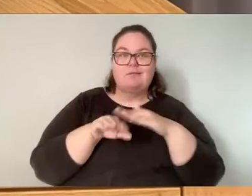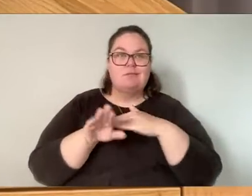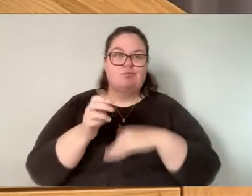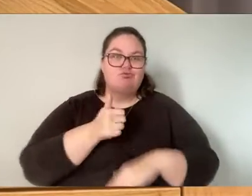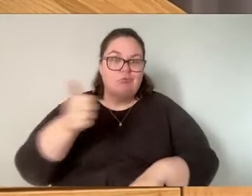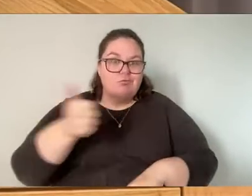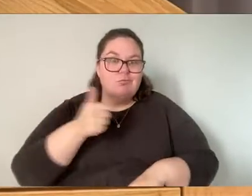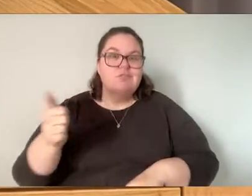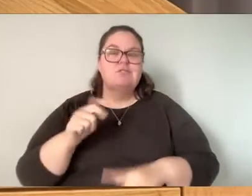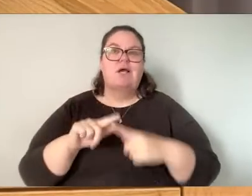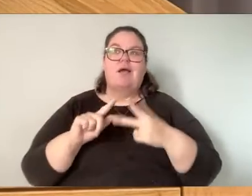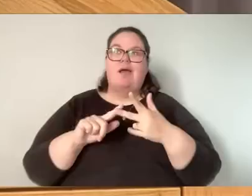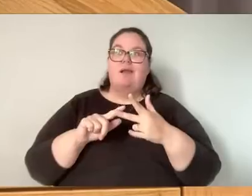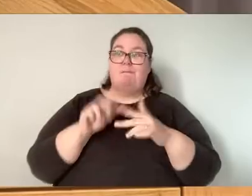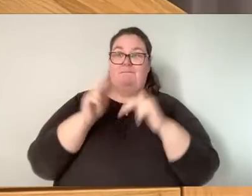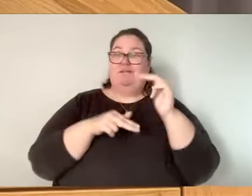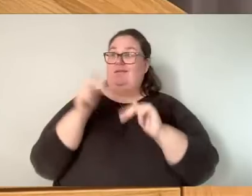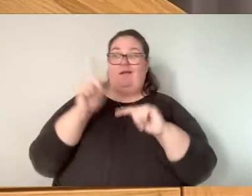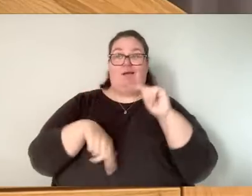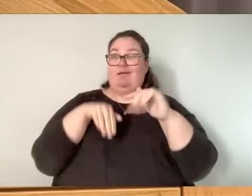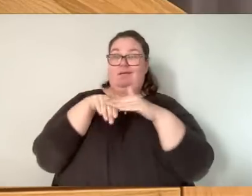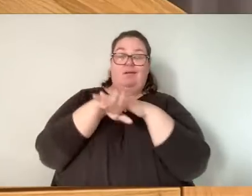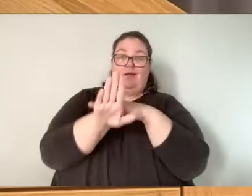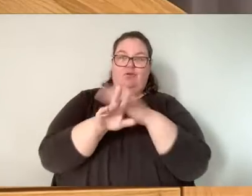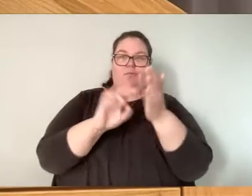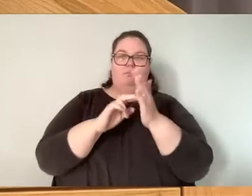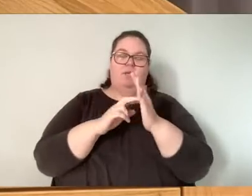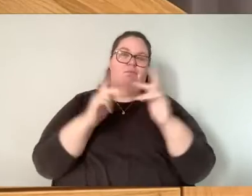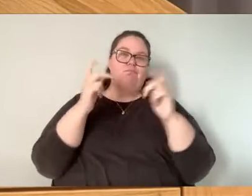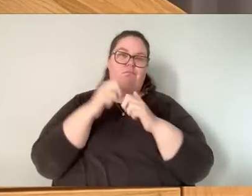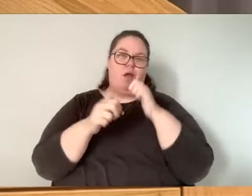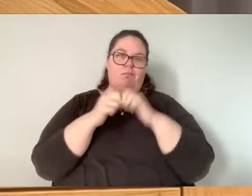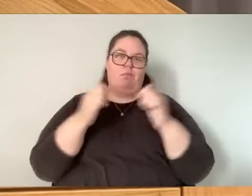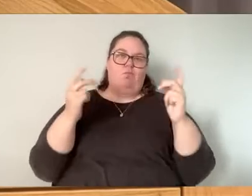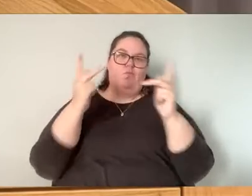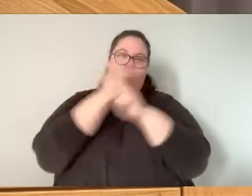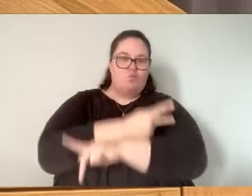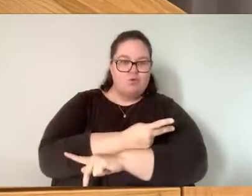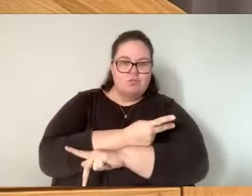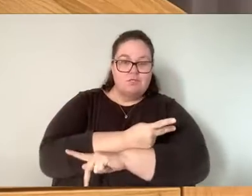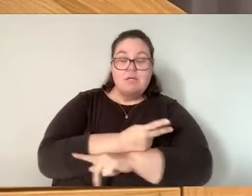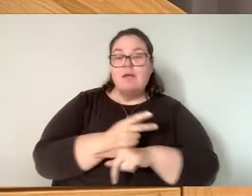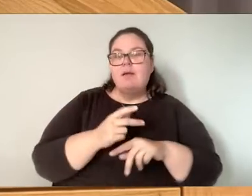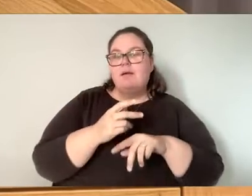inaccessible buildings and communities compound these problems, adversely impacting health and